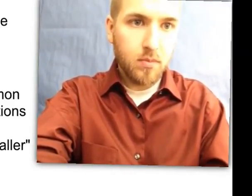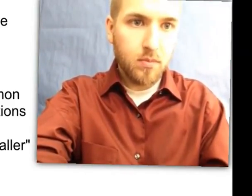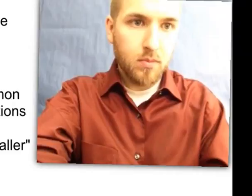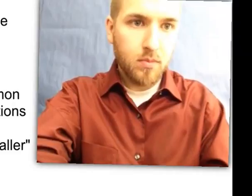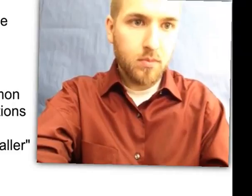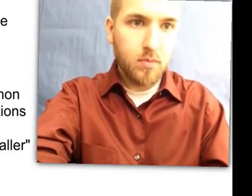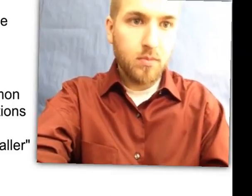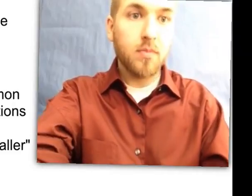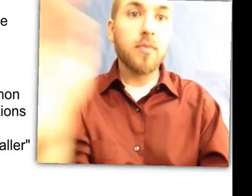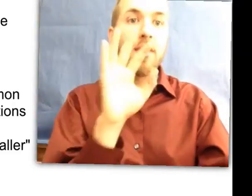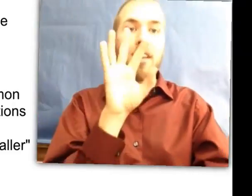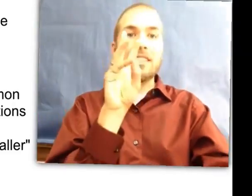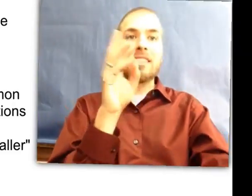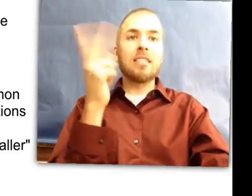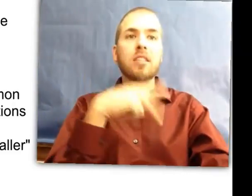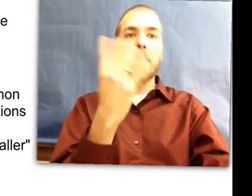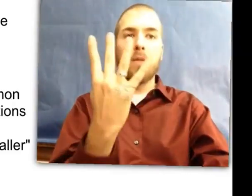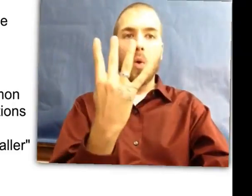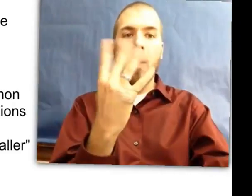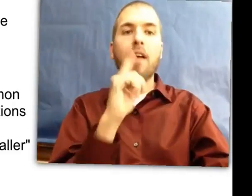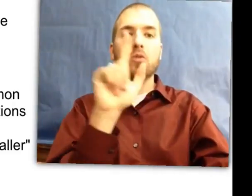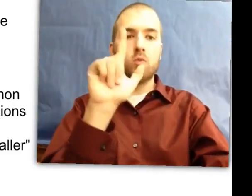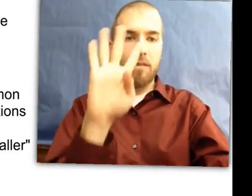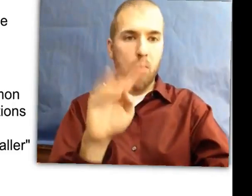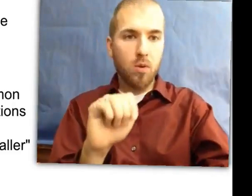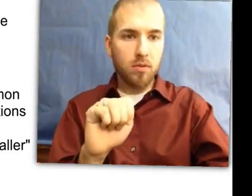So the multiples of 6 are 6, 12, and 18.